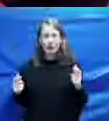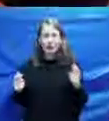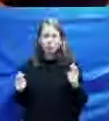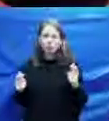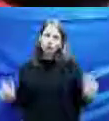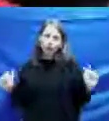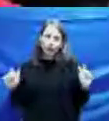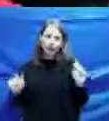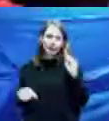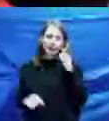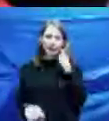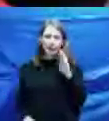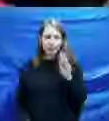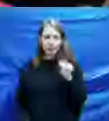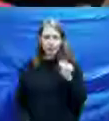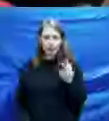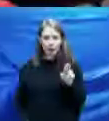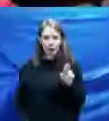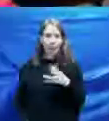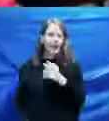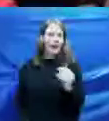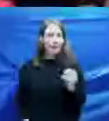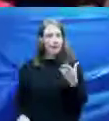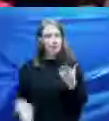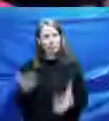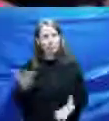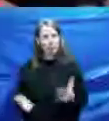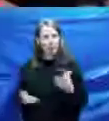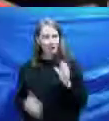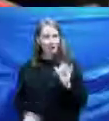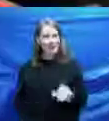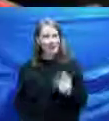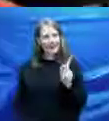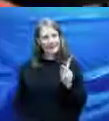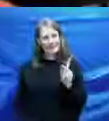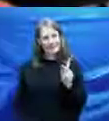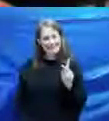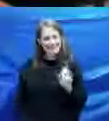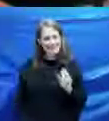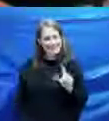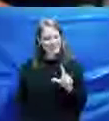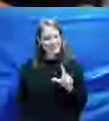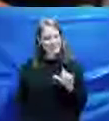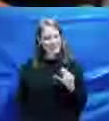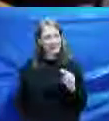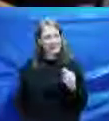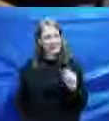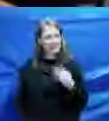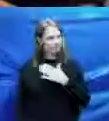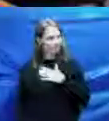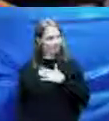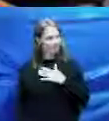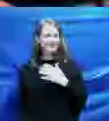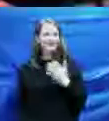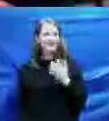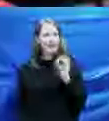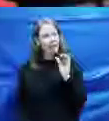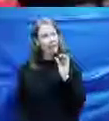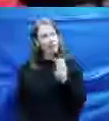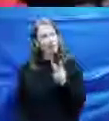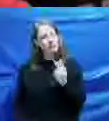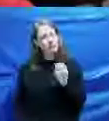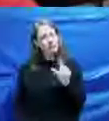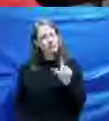is probably Keelan's. The volume of this candy bar is